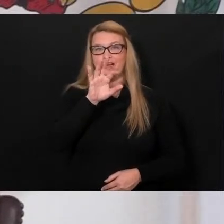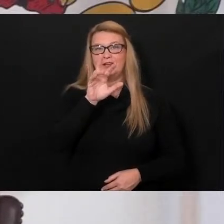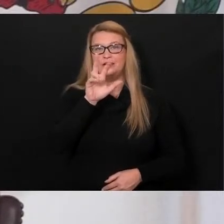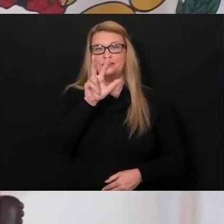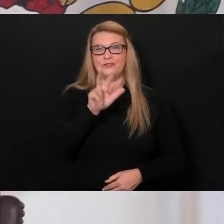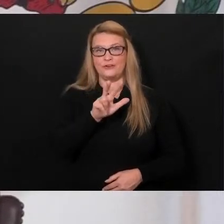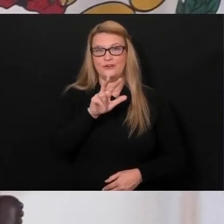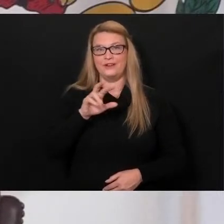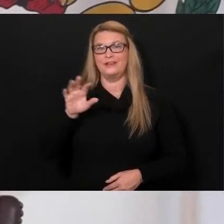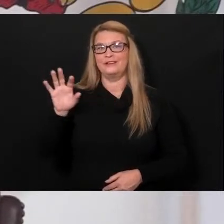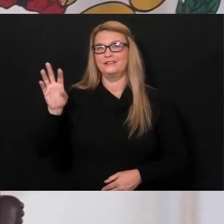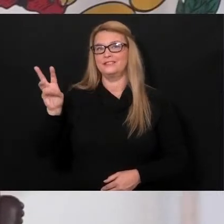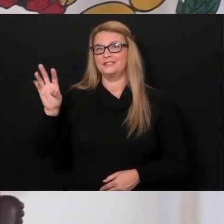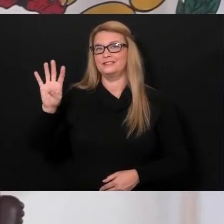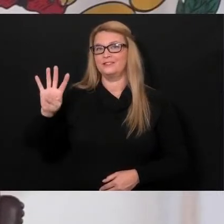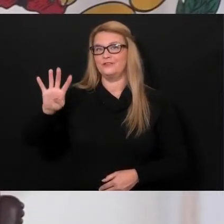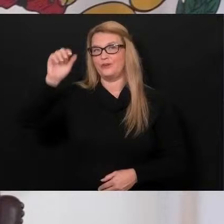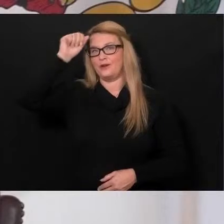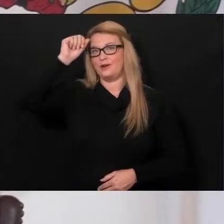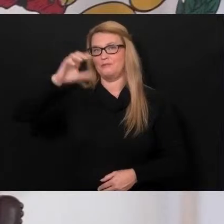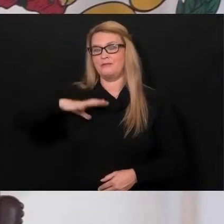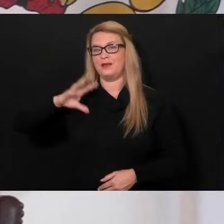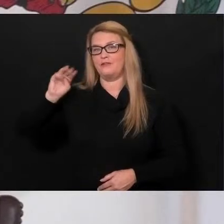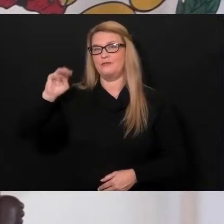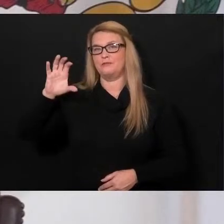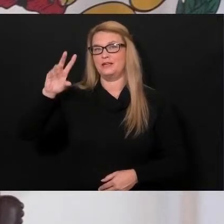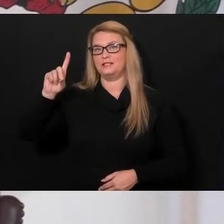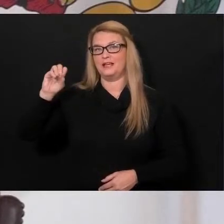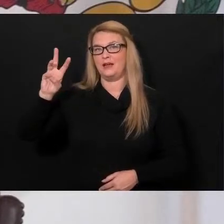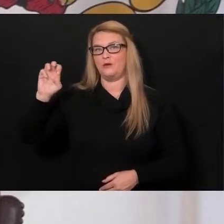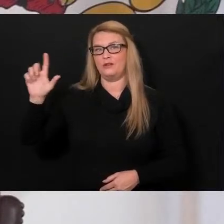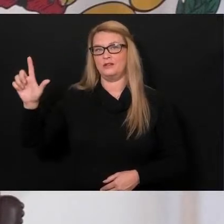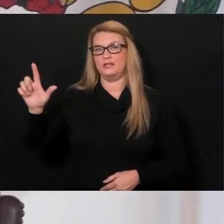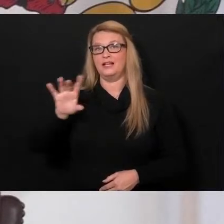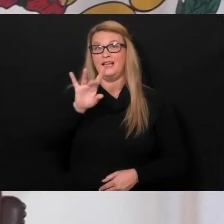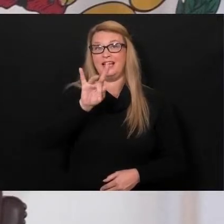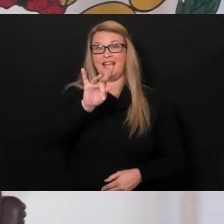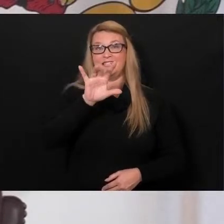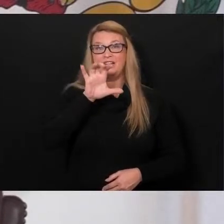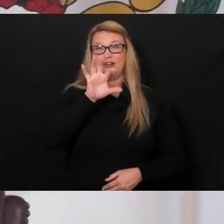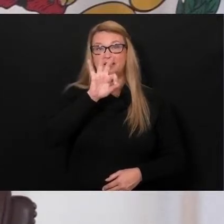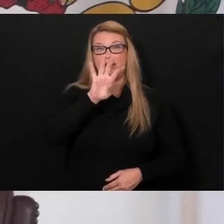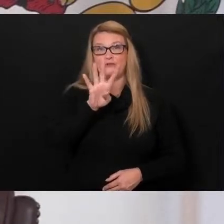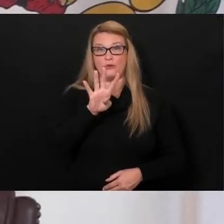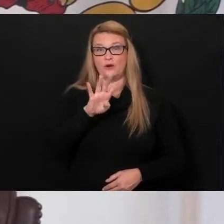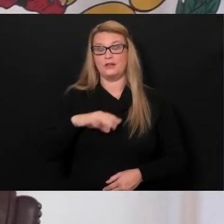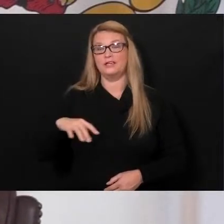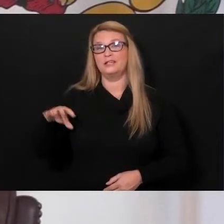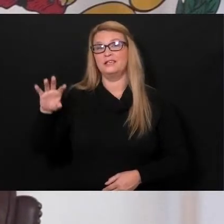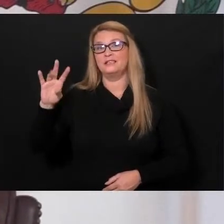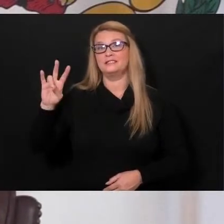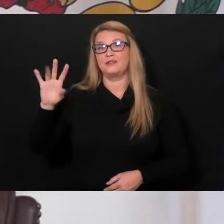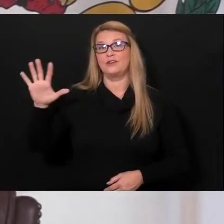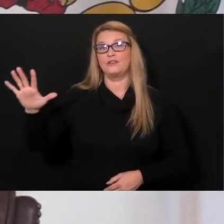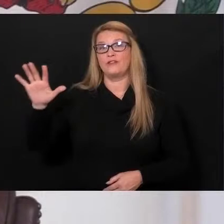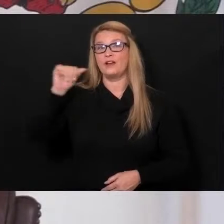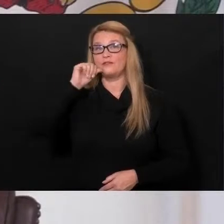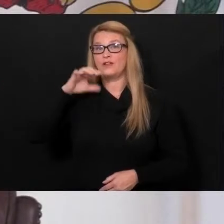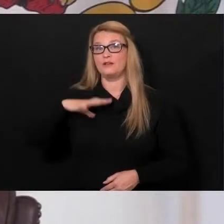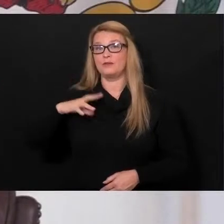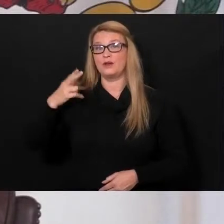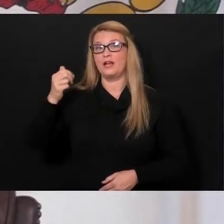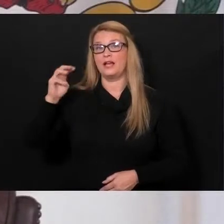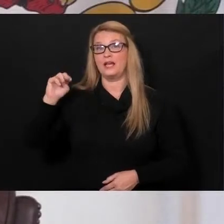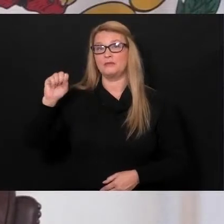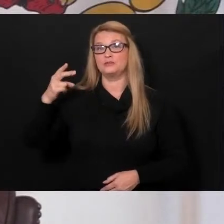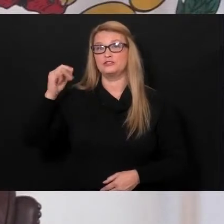1,893rd death is a 64-year-old male from McDowell County. Our 1,894th death is a 75-year-old female from